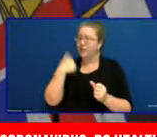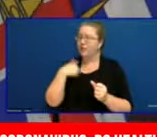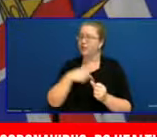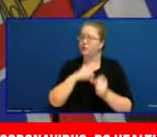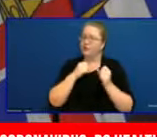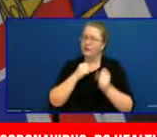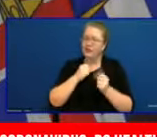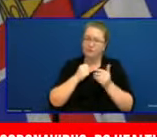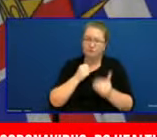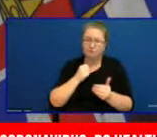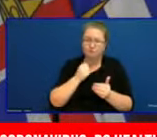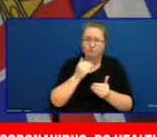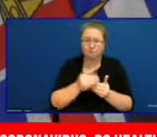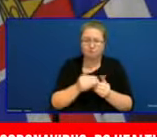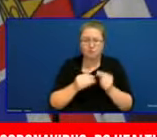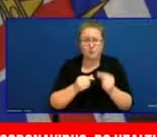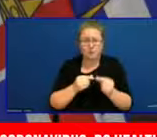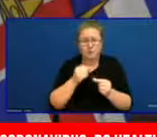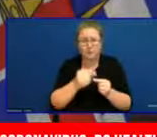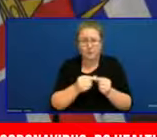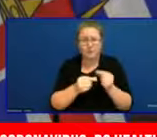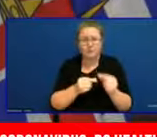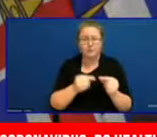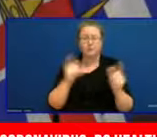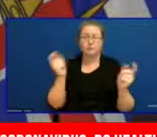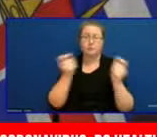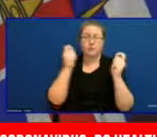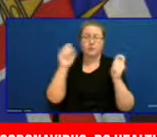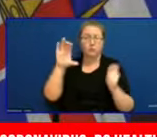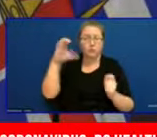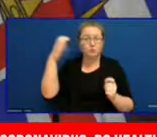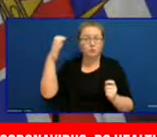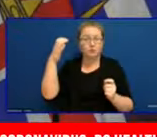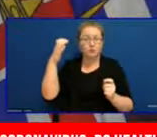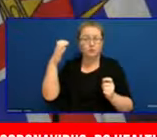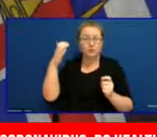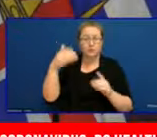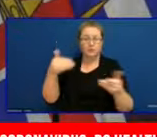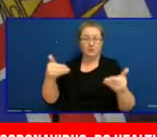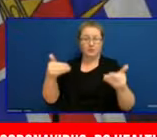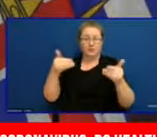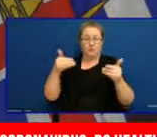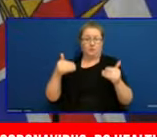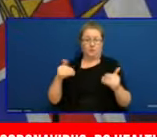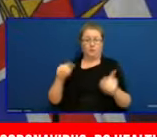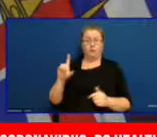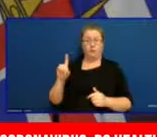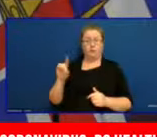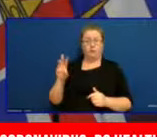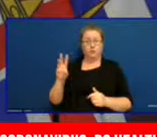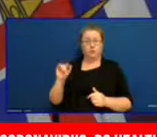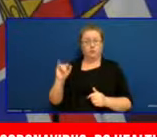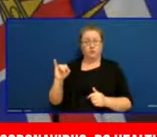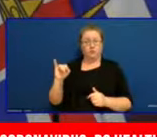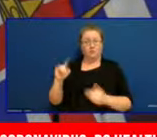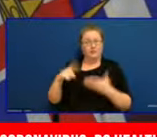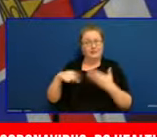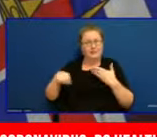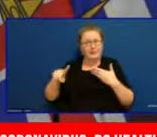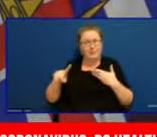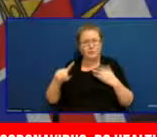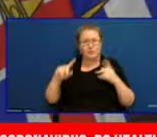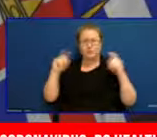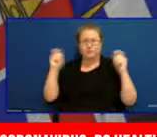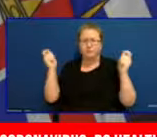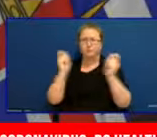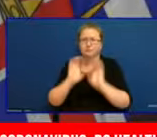this and help us celebrate things like Christmas. We know Diwali's coming up. It's a really important celebration for many people in BC